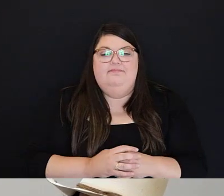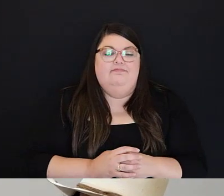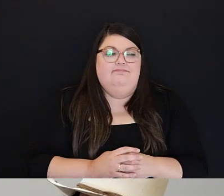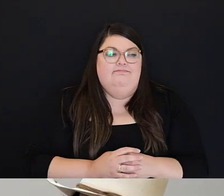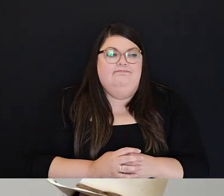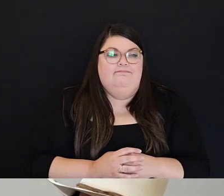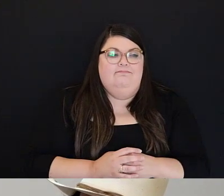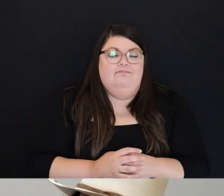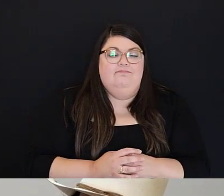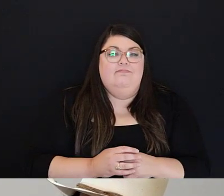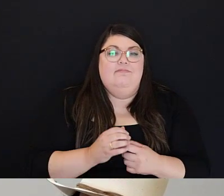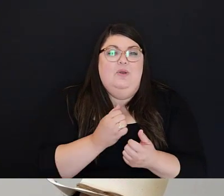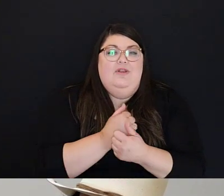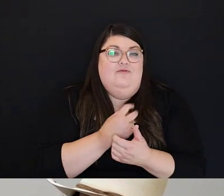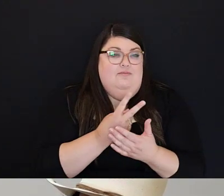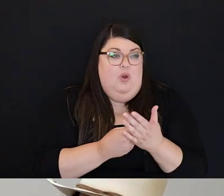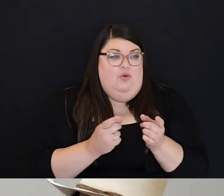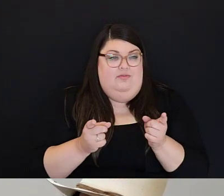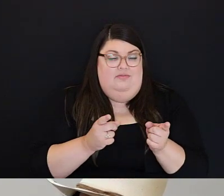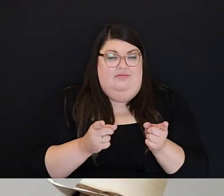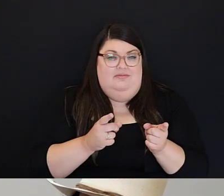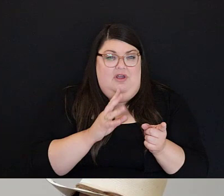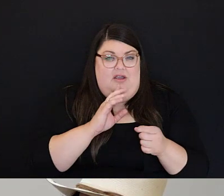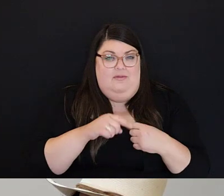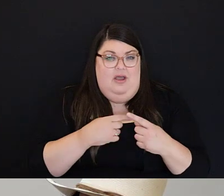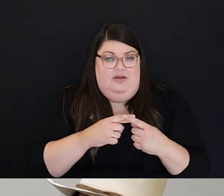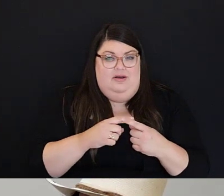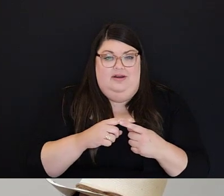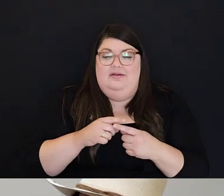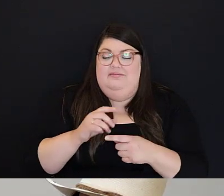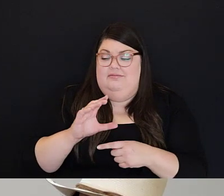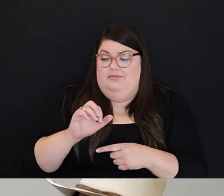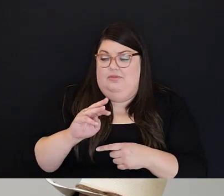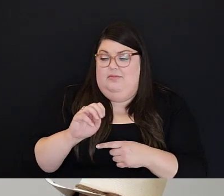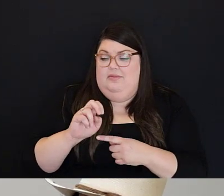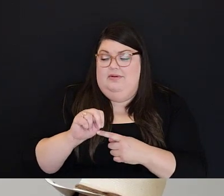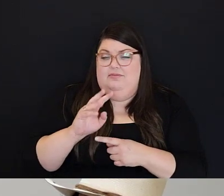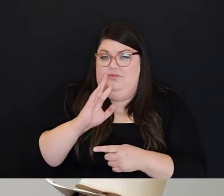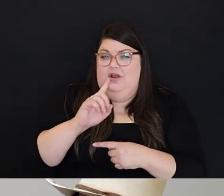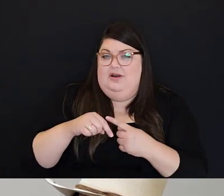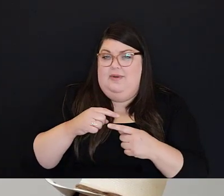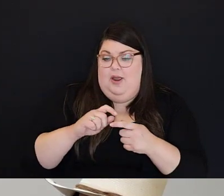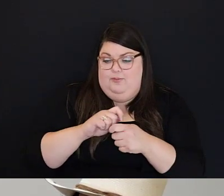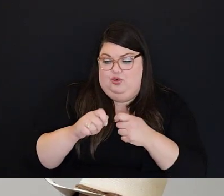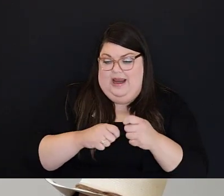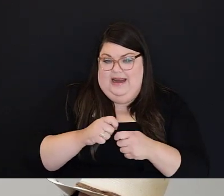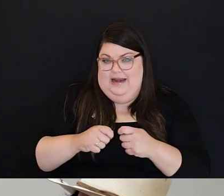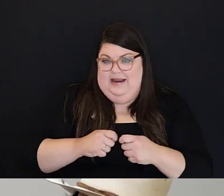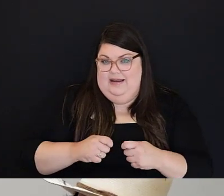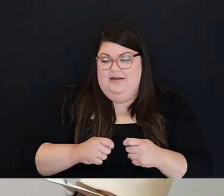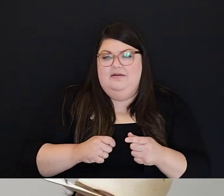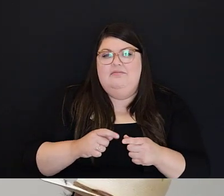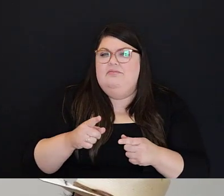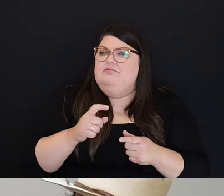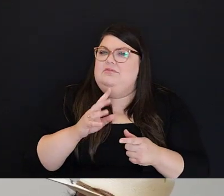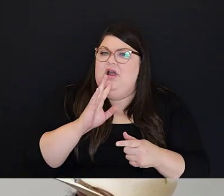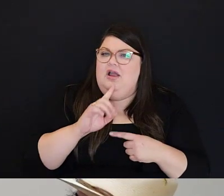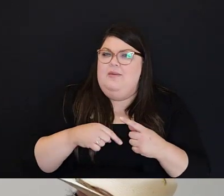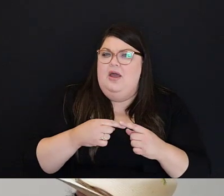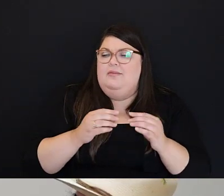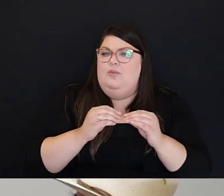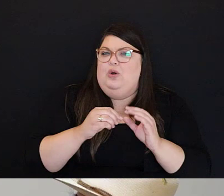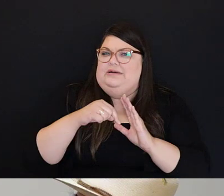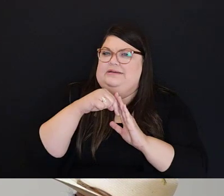to speak a little bit about, Carmen, you shared about braiding, but to speak maybe in a deeper way about also how